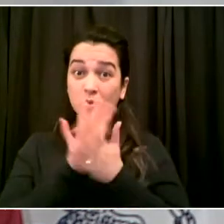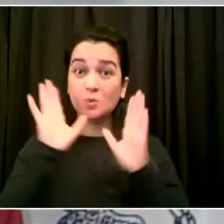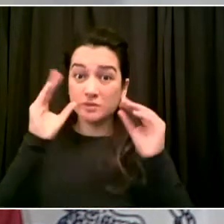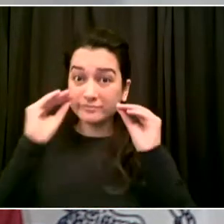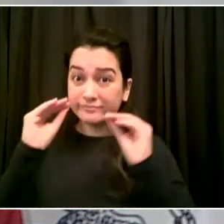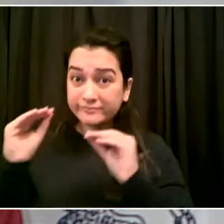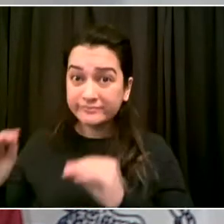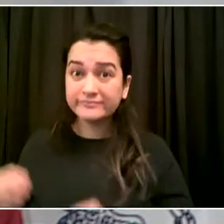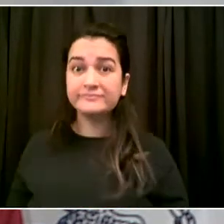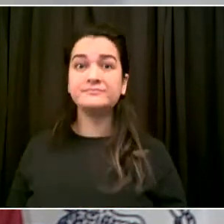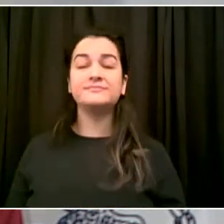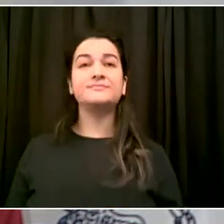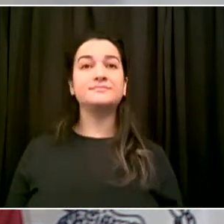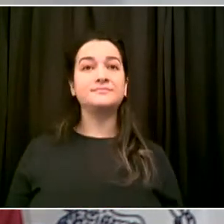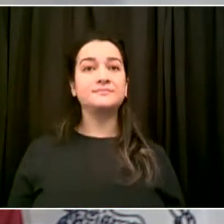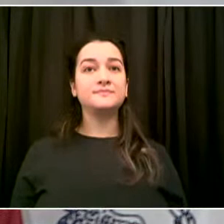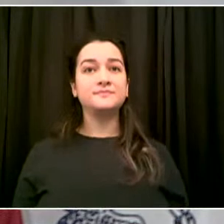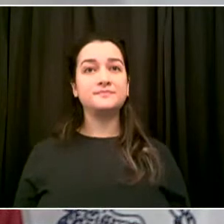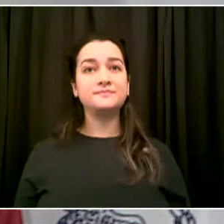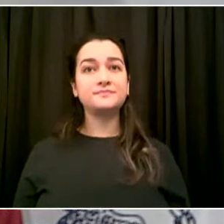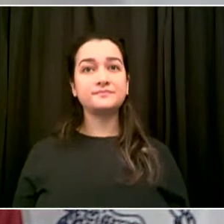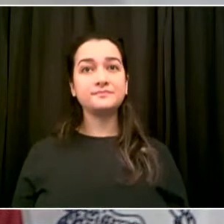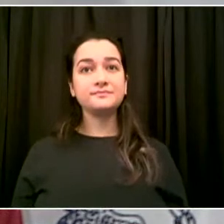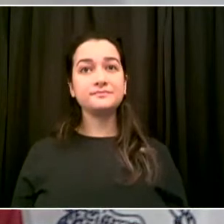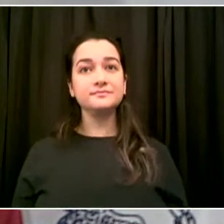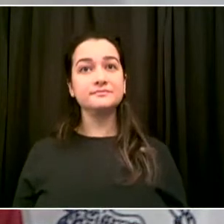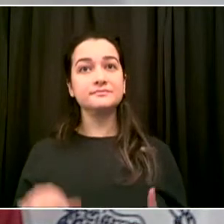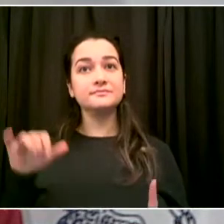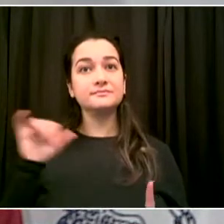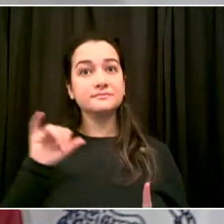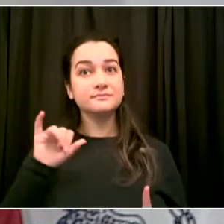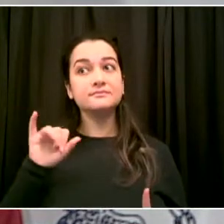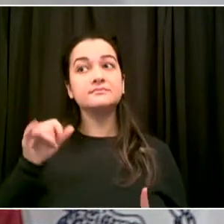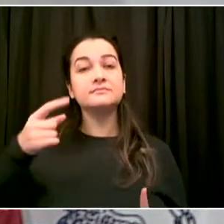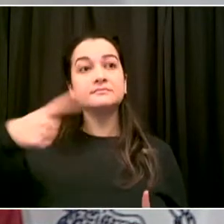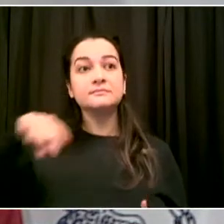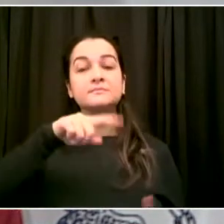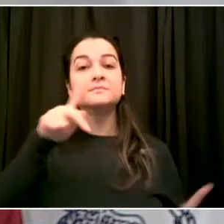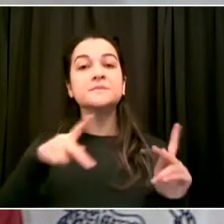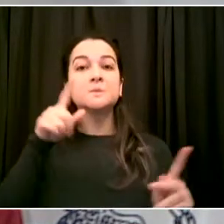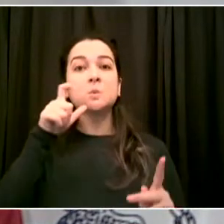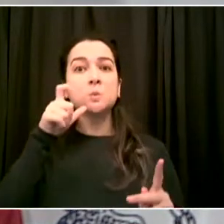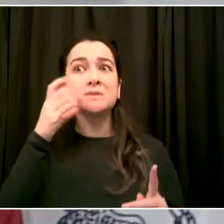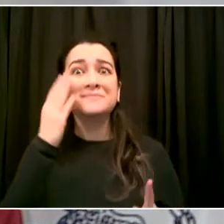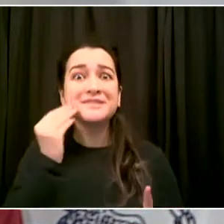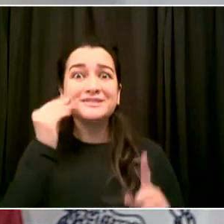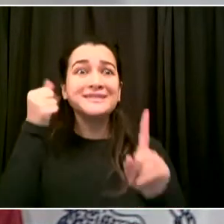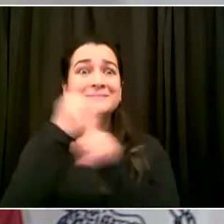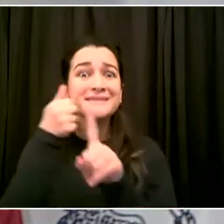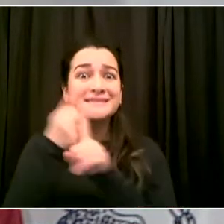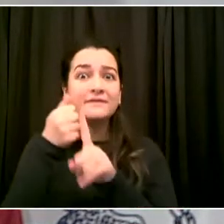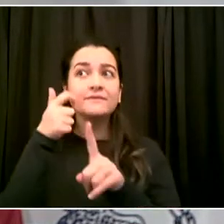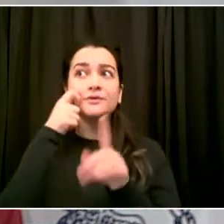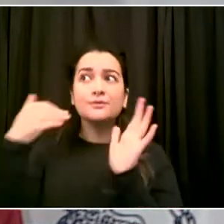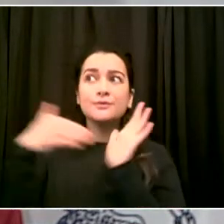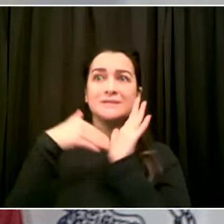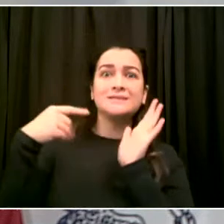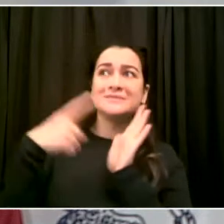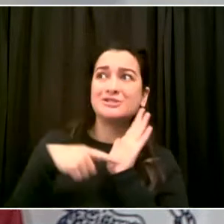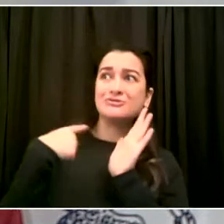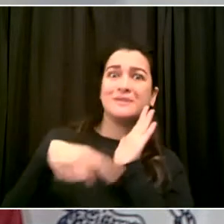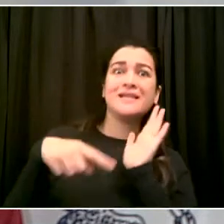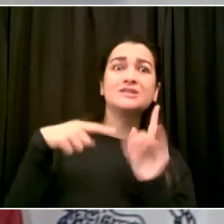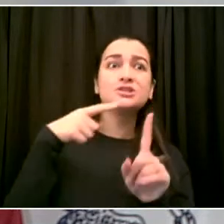come forward, because that makes a huge difference in our ability to stop these crimes if people feel they can